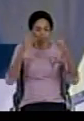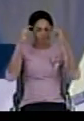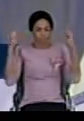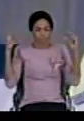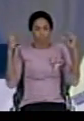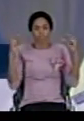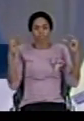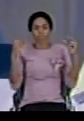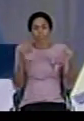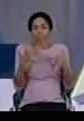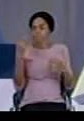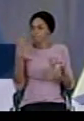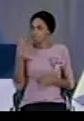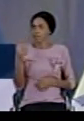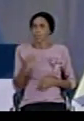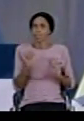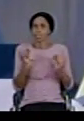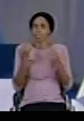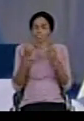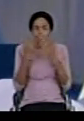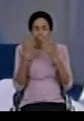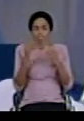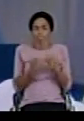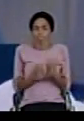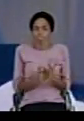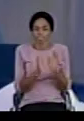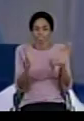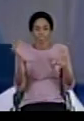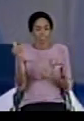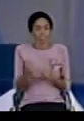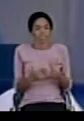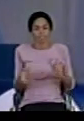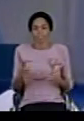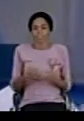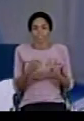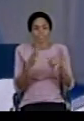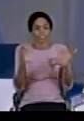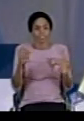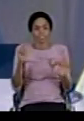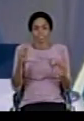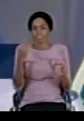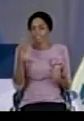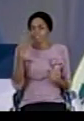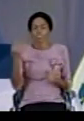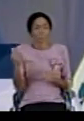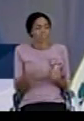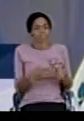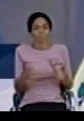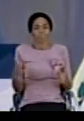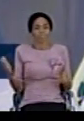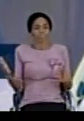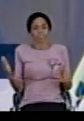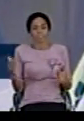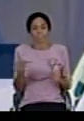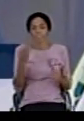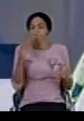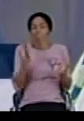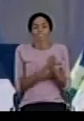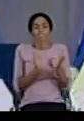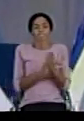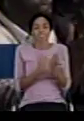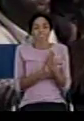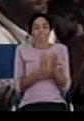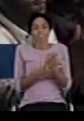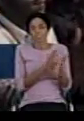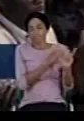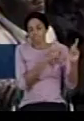I removed the glasses. Behold, I see clearly. Everything was so clear. I can see the glass. Everything was just so clear. Praise